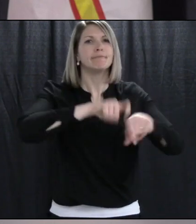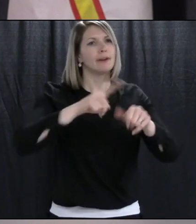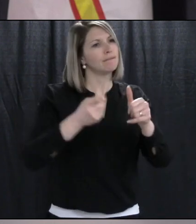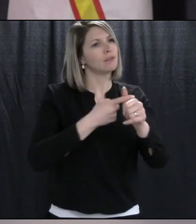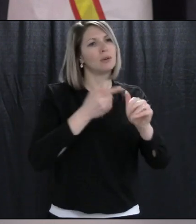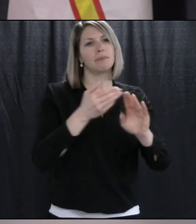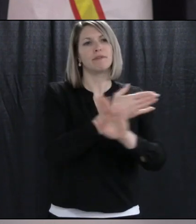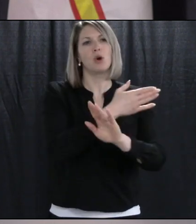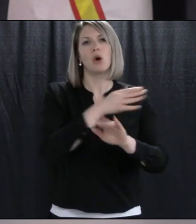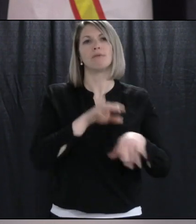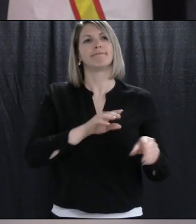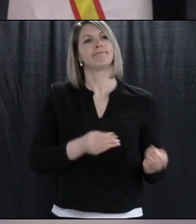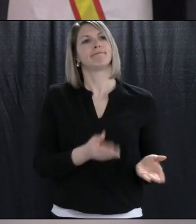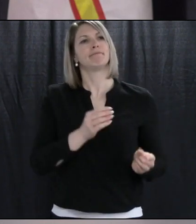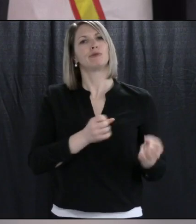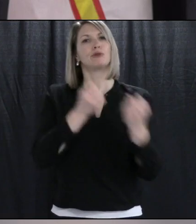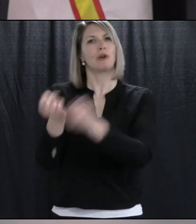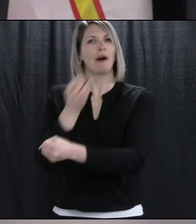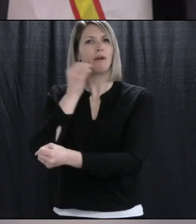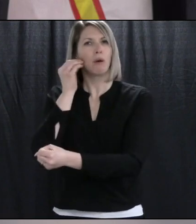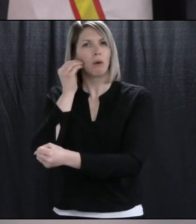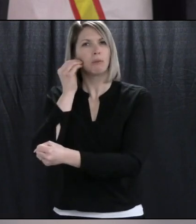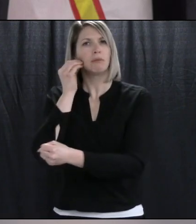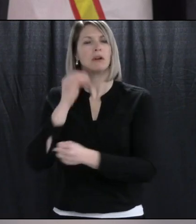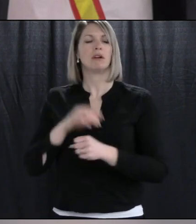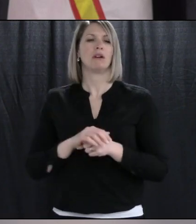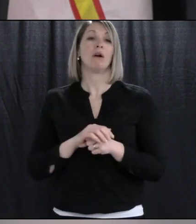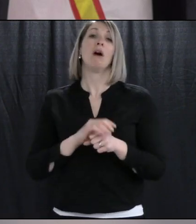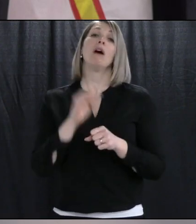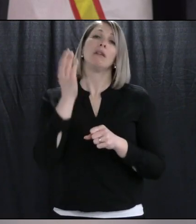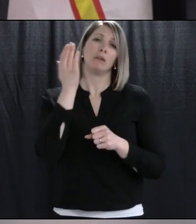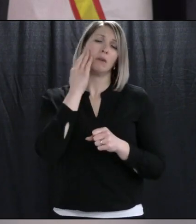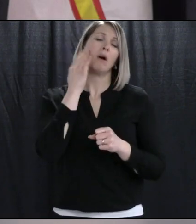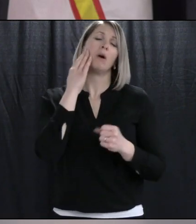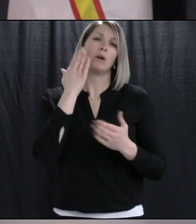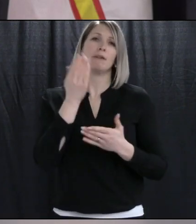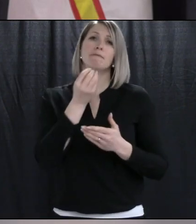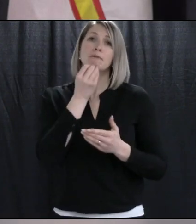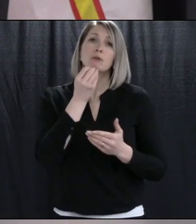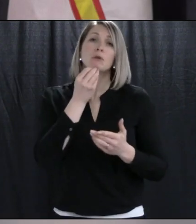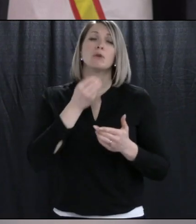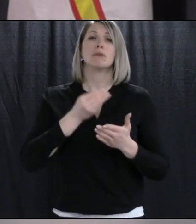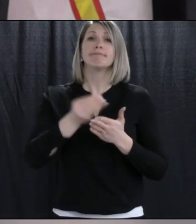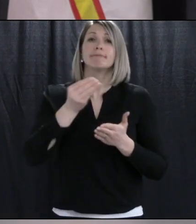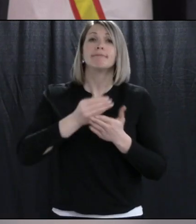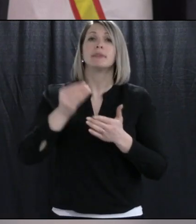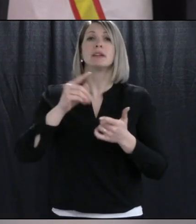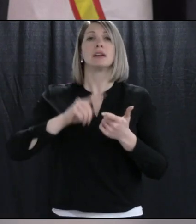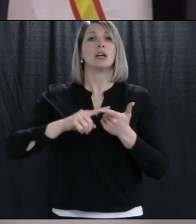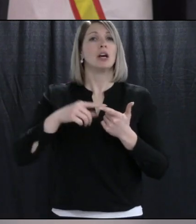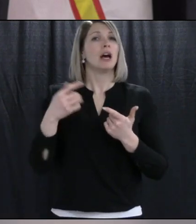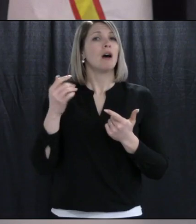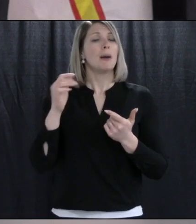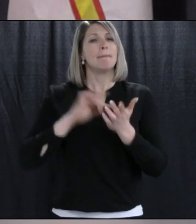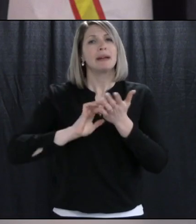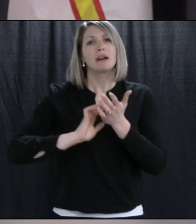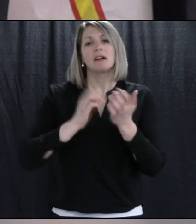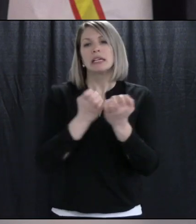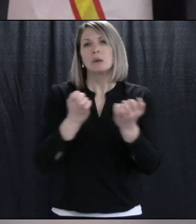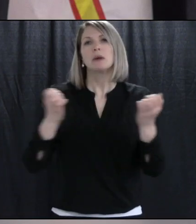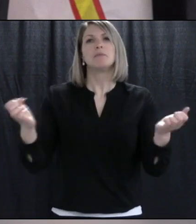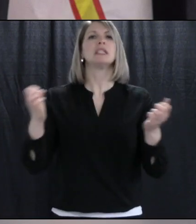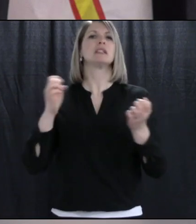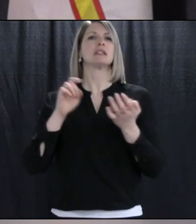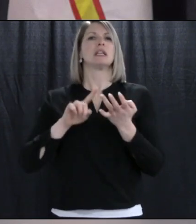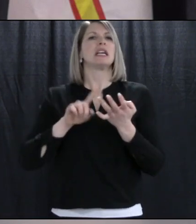province will require a flow of goods, things like groceries, household supplies, medical supplies, we will work